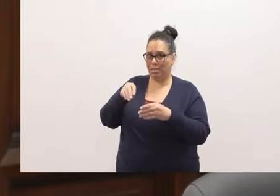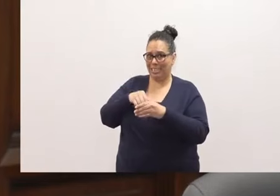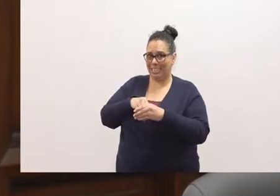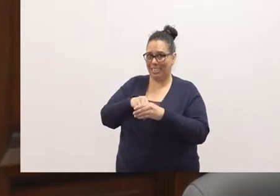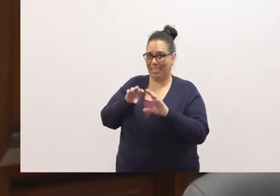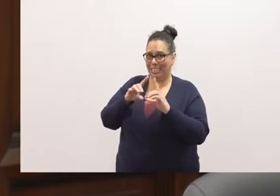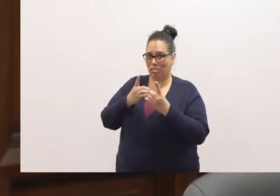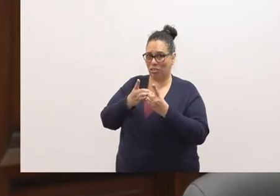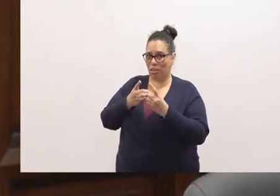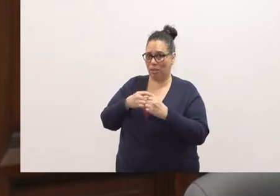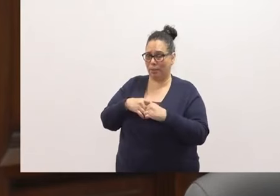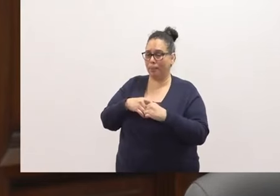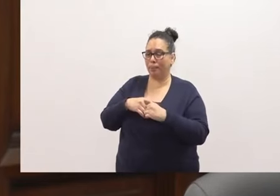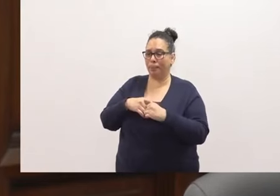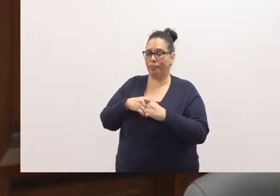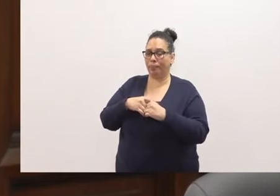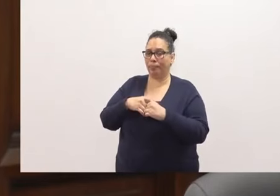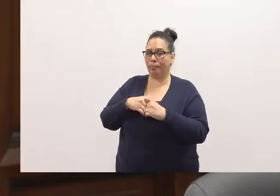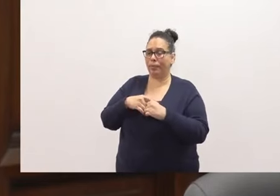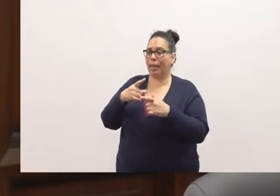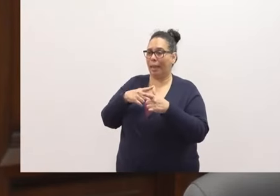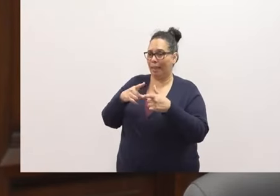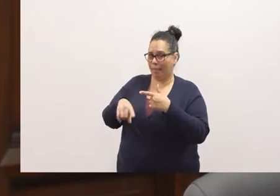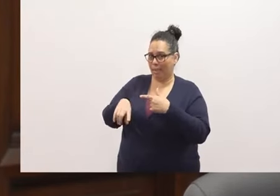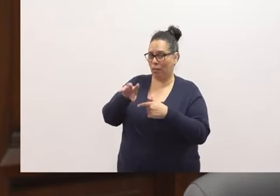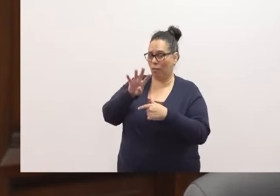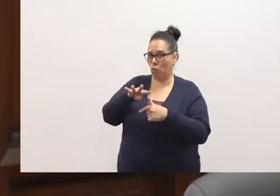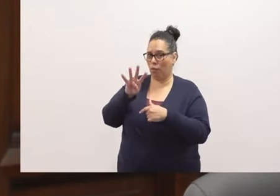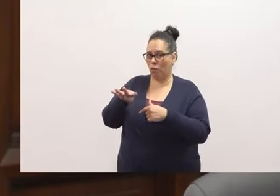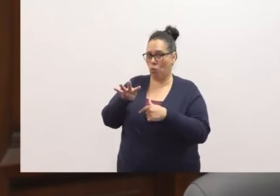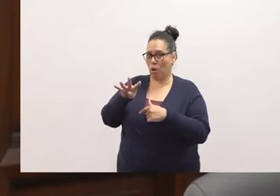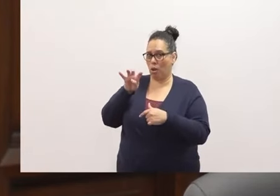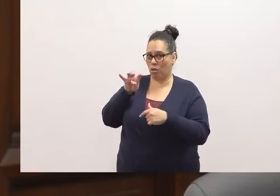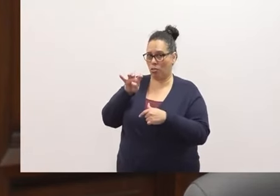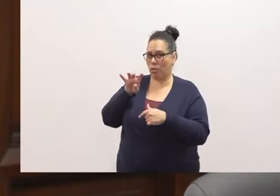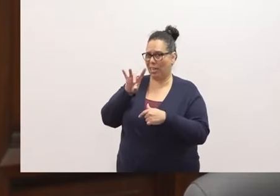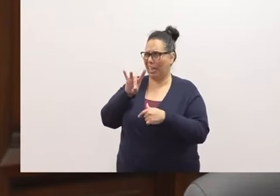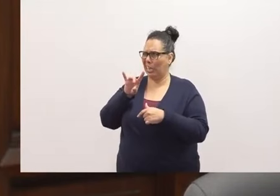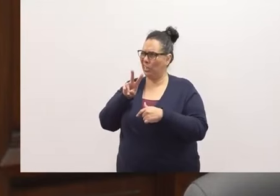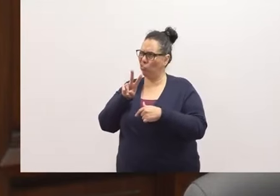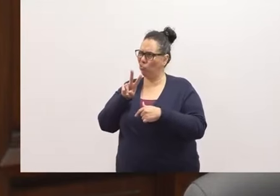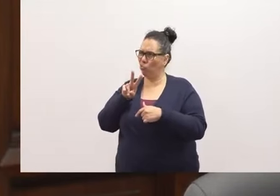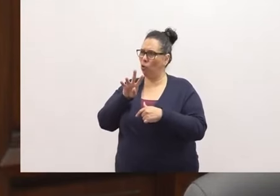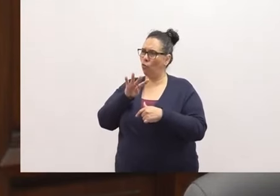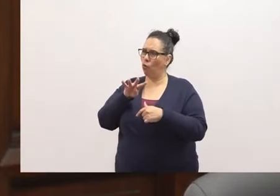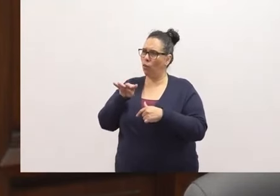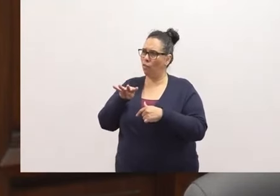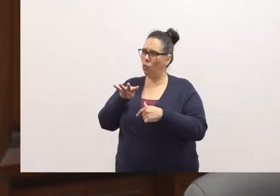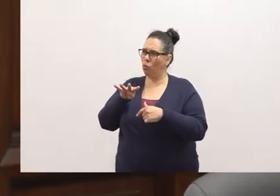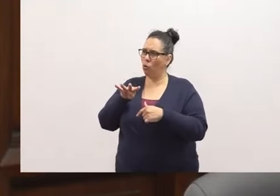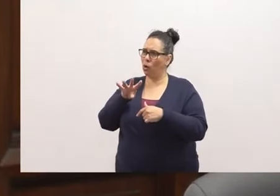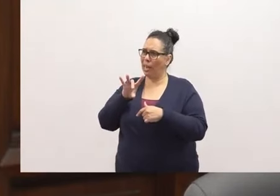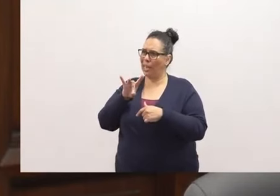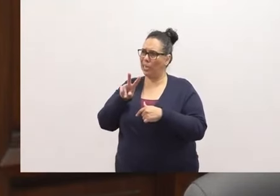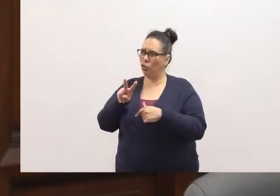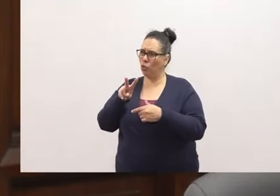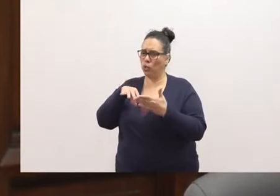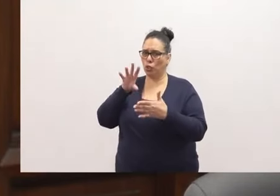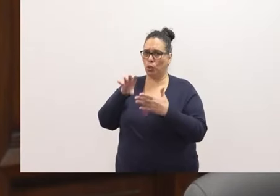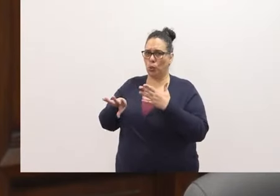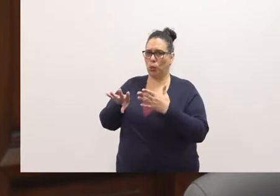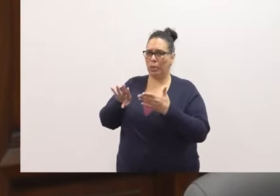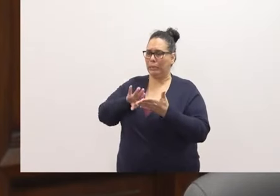Okay. And then of the 4,482 students, if we exclude